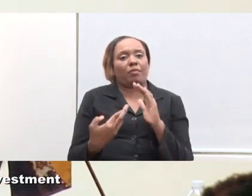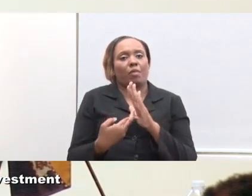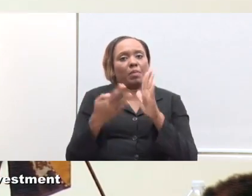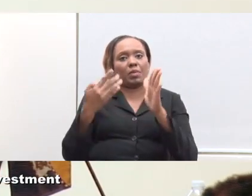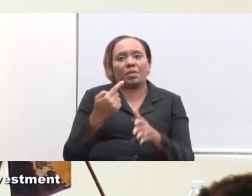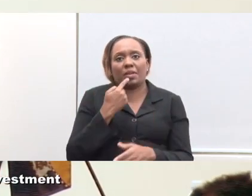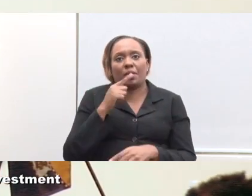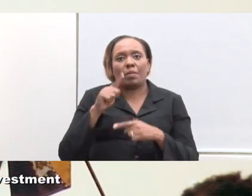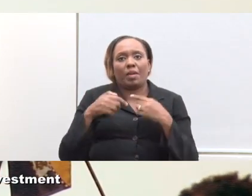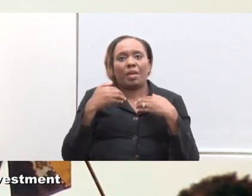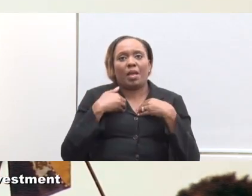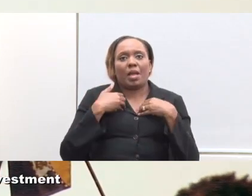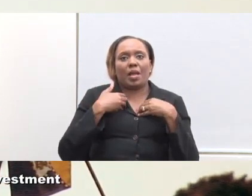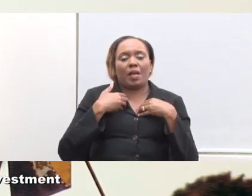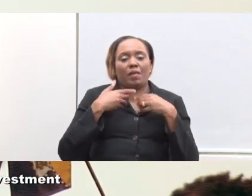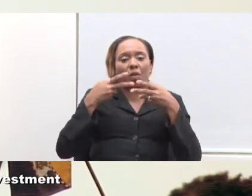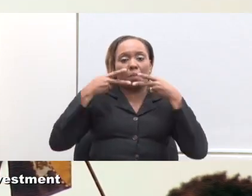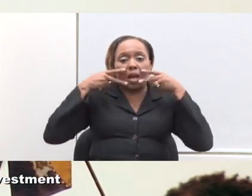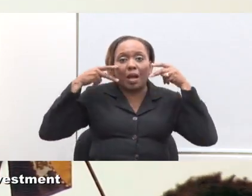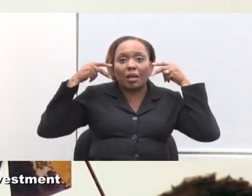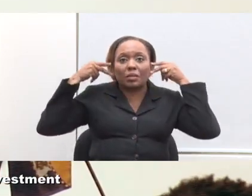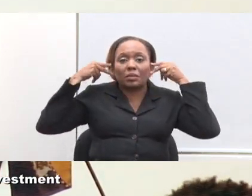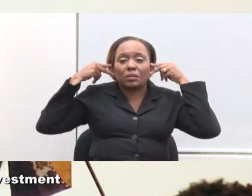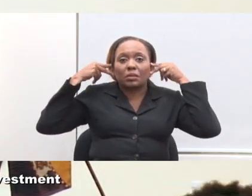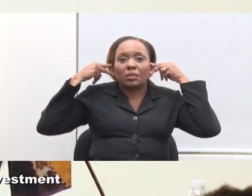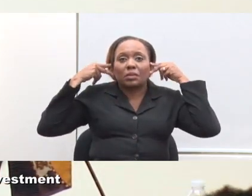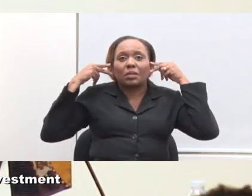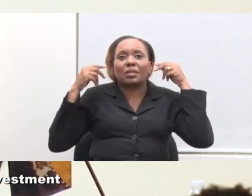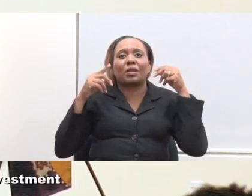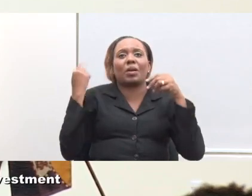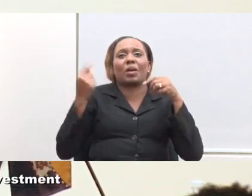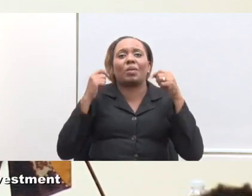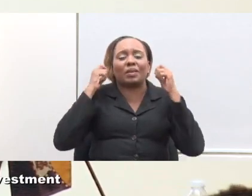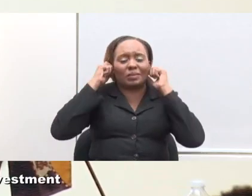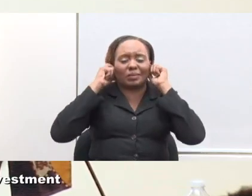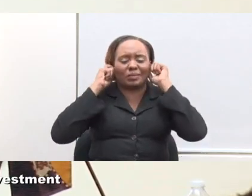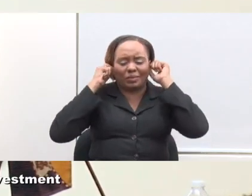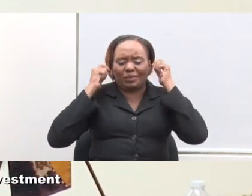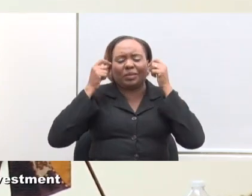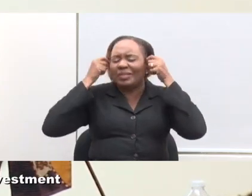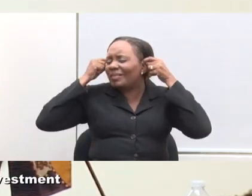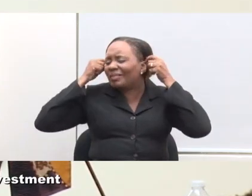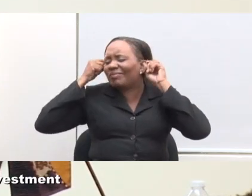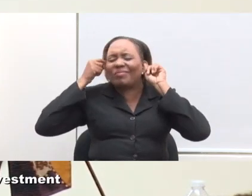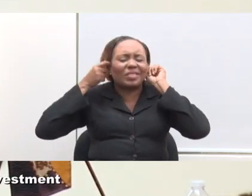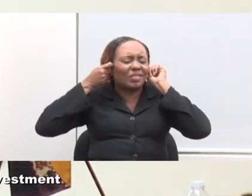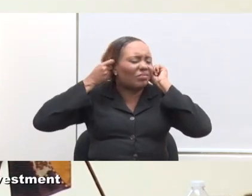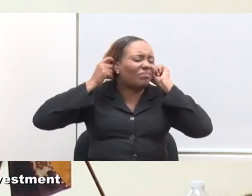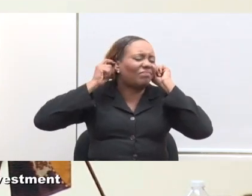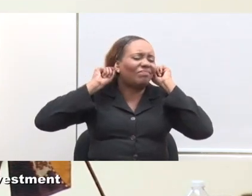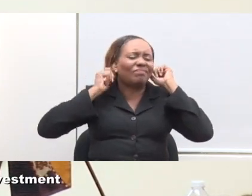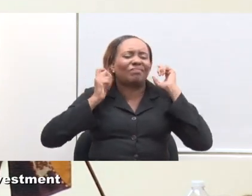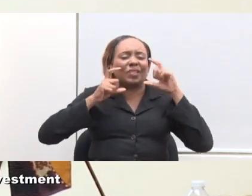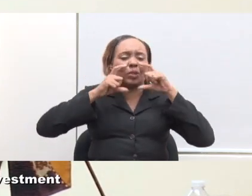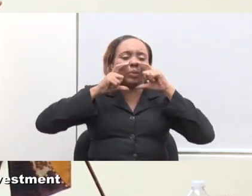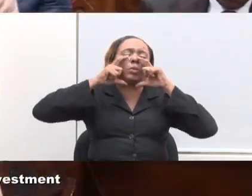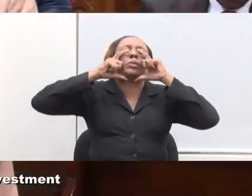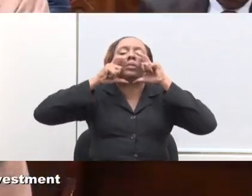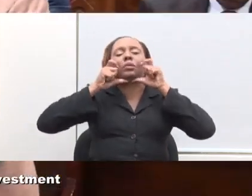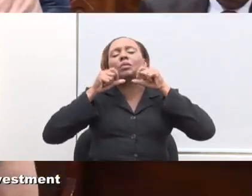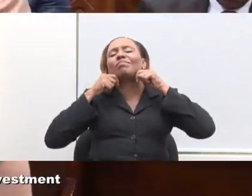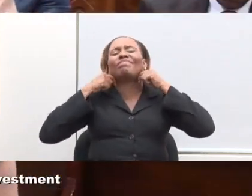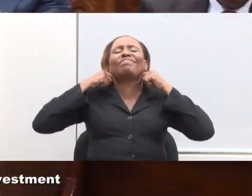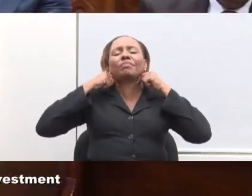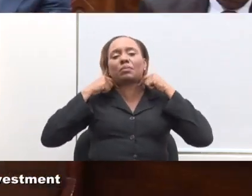you have a mask on, you are twitching and fixing it all the time. And you have a false sense of